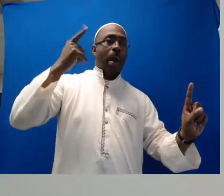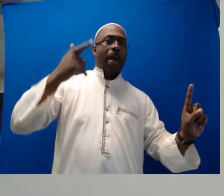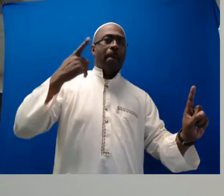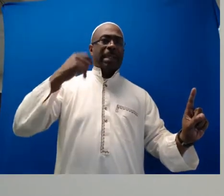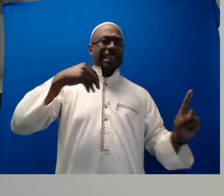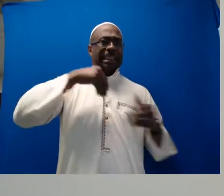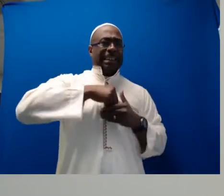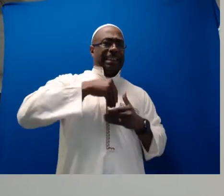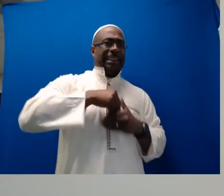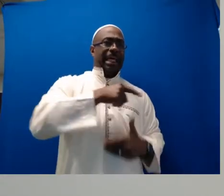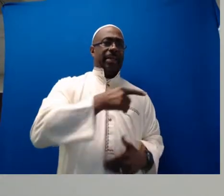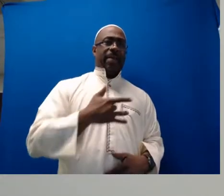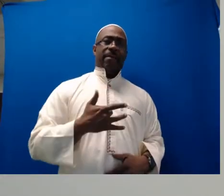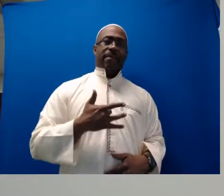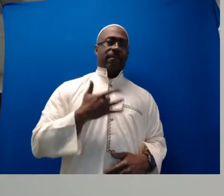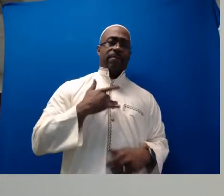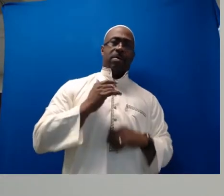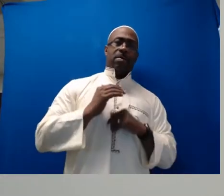here.